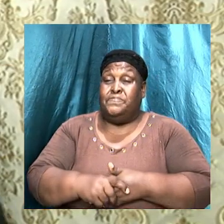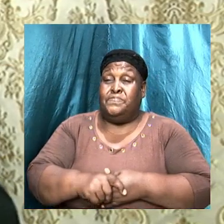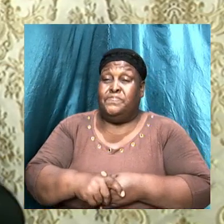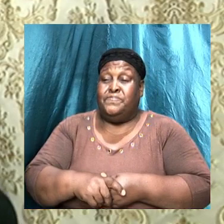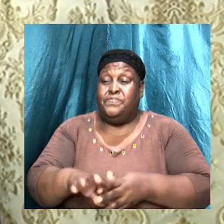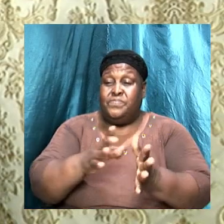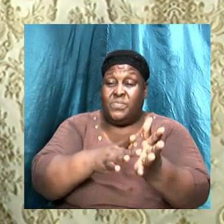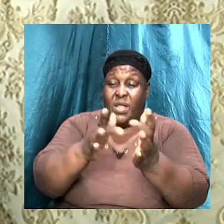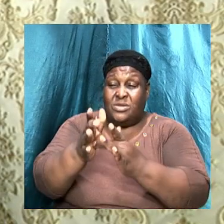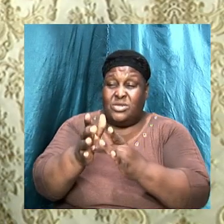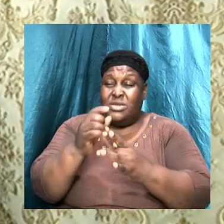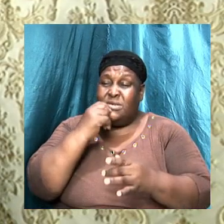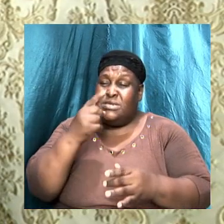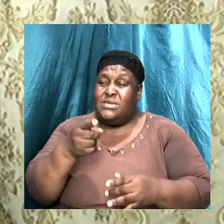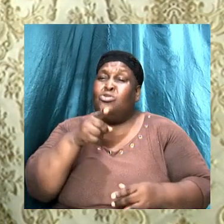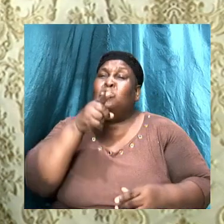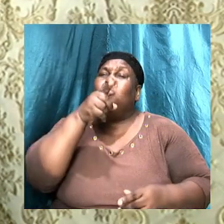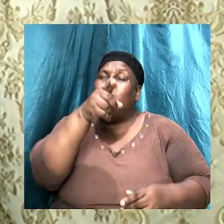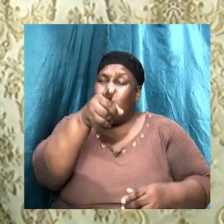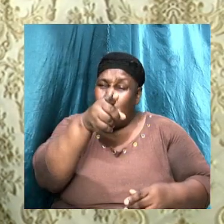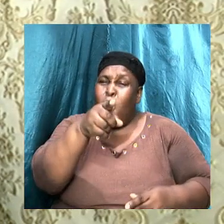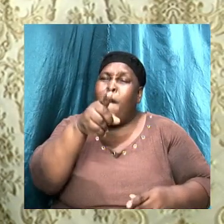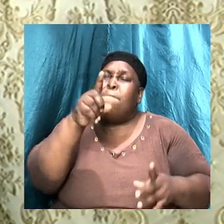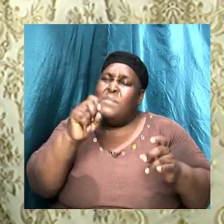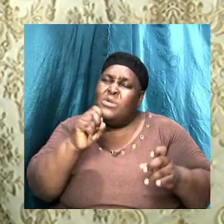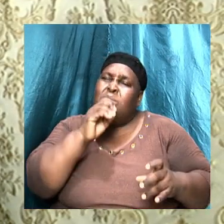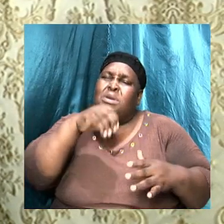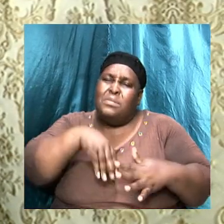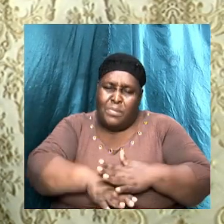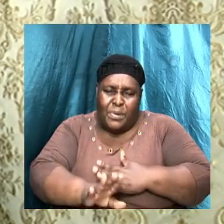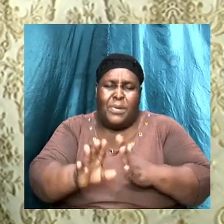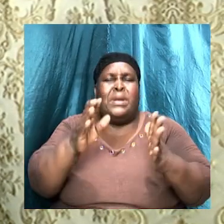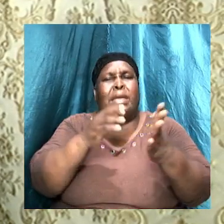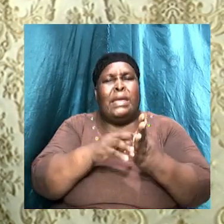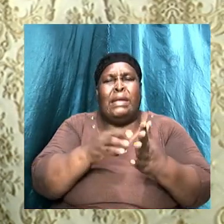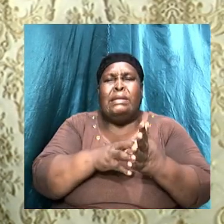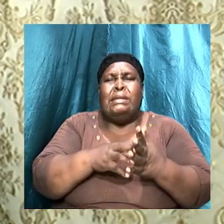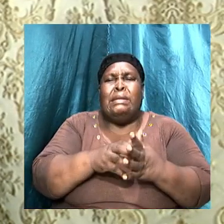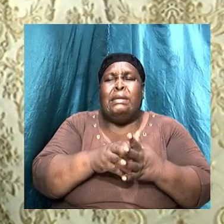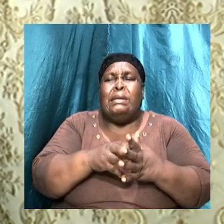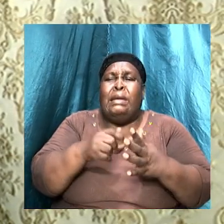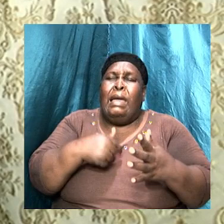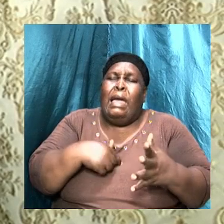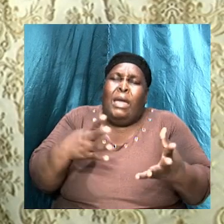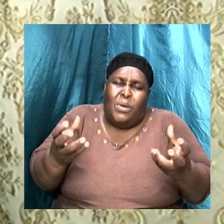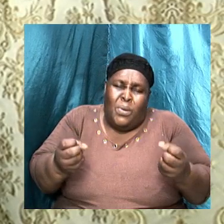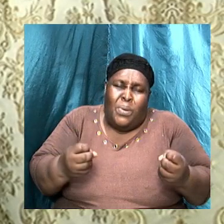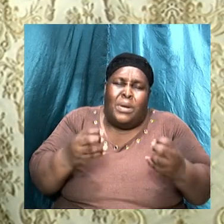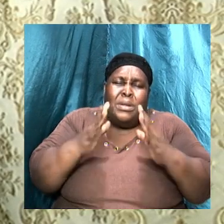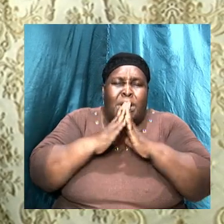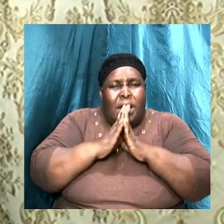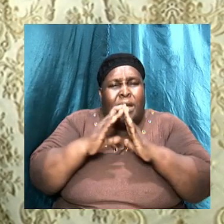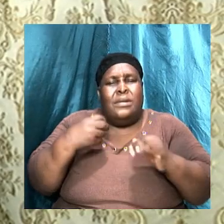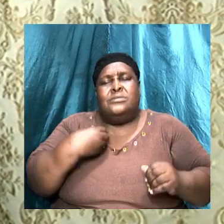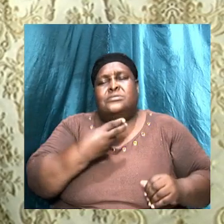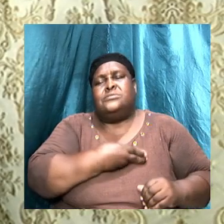So Jesus said, you must be born again. I want to ask us